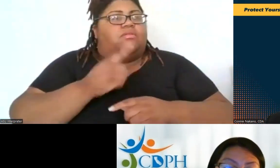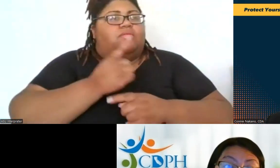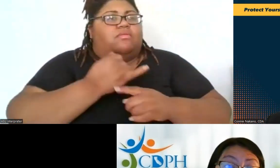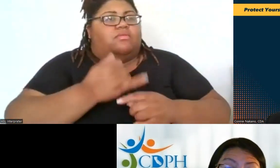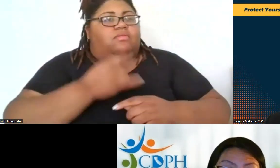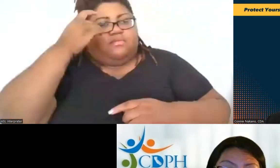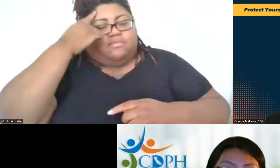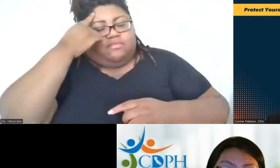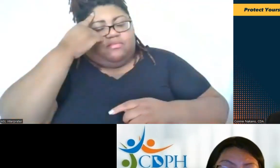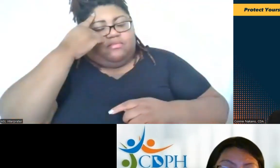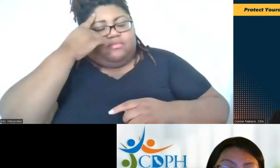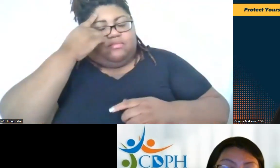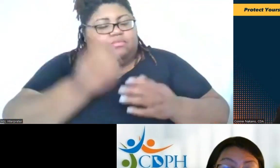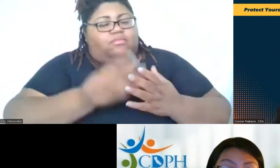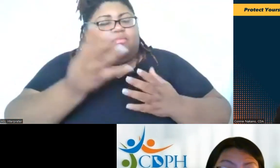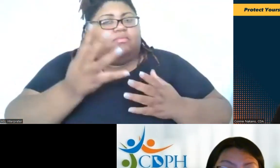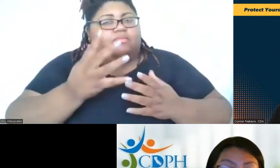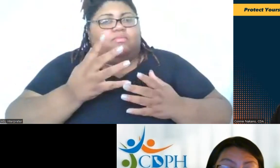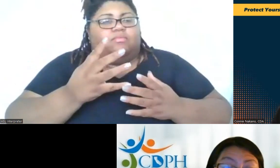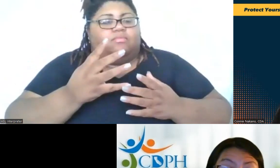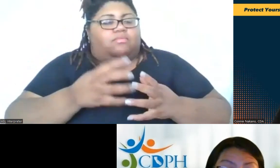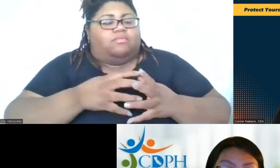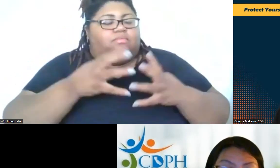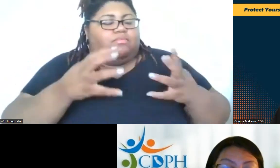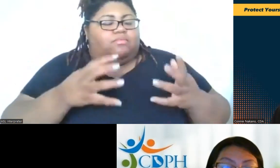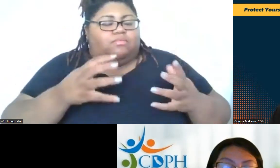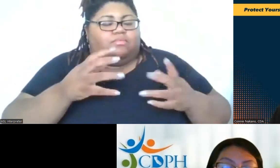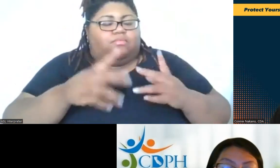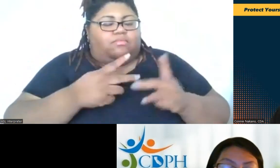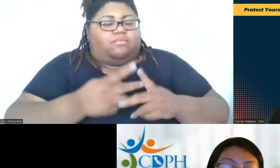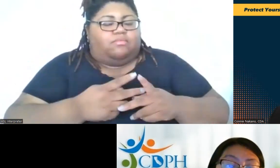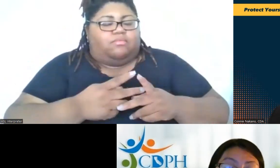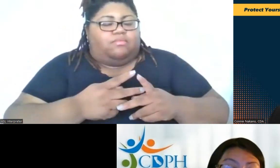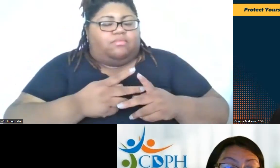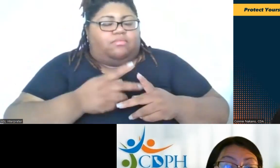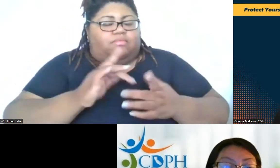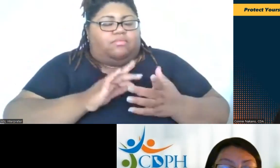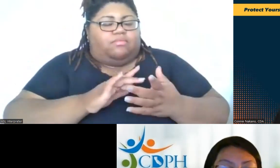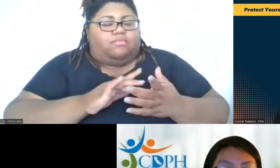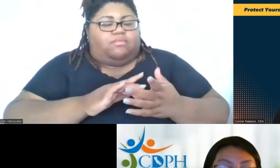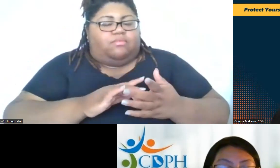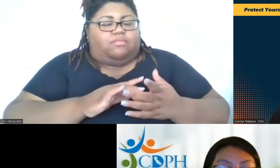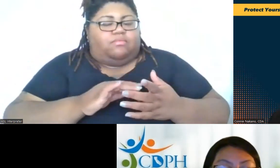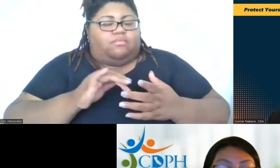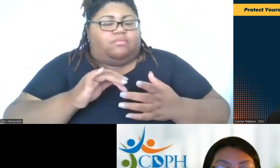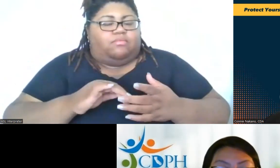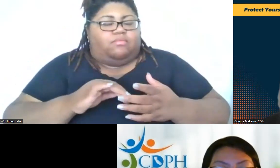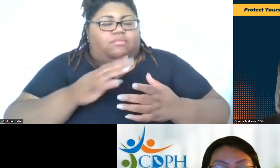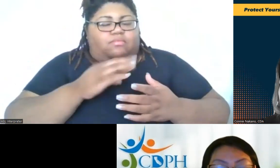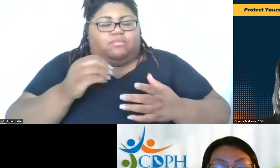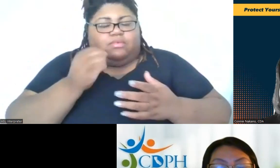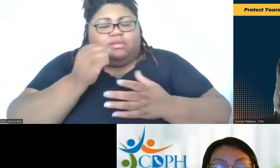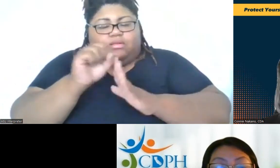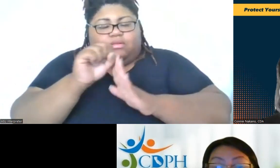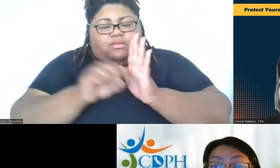purchased millions of courses of Paxlovid and Molnupiravir, and the state distributes them to clinicians and